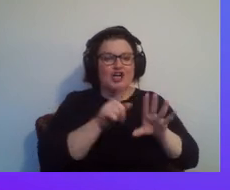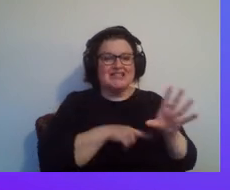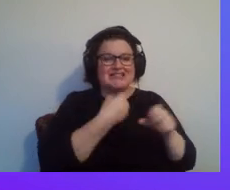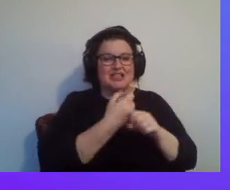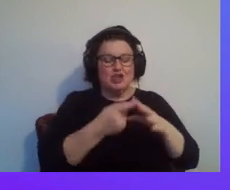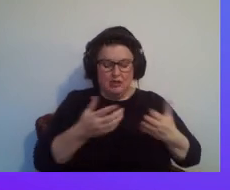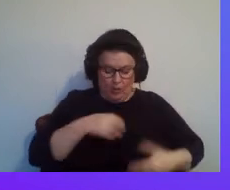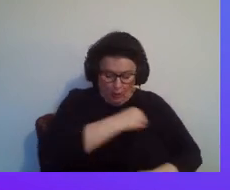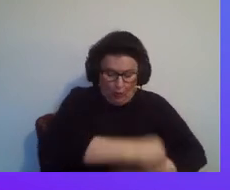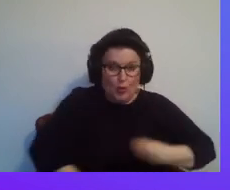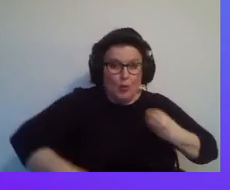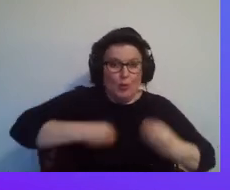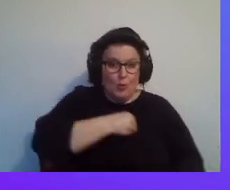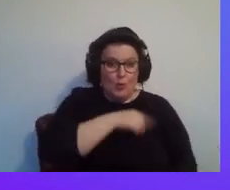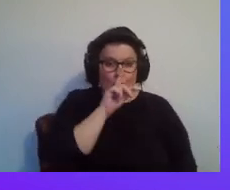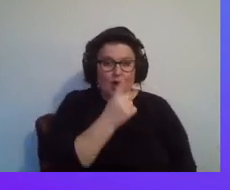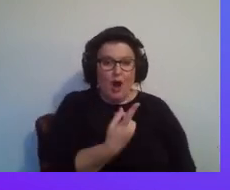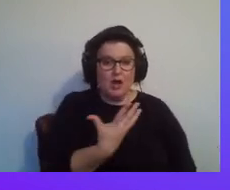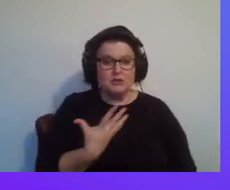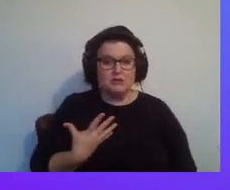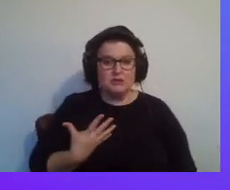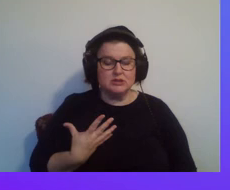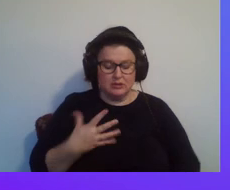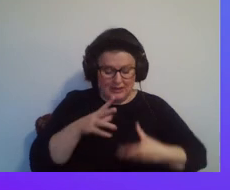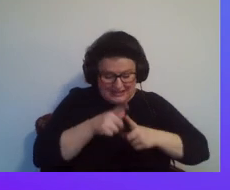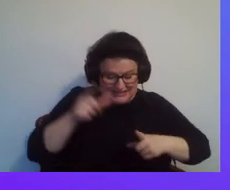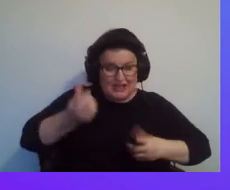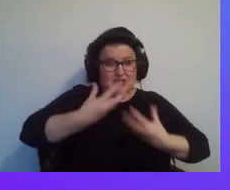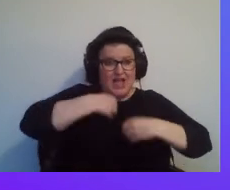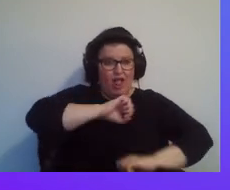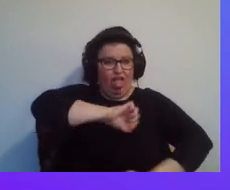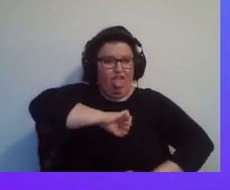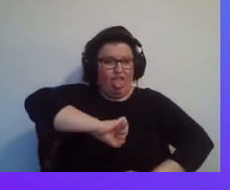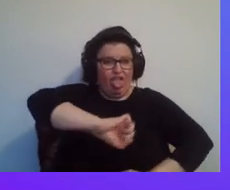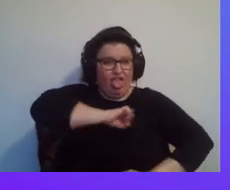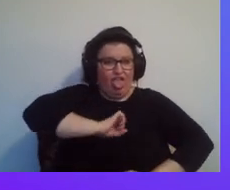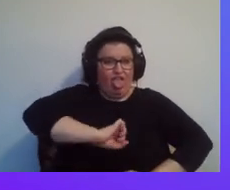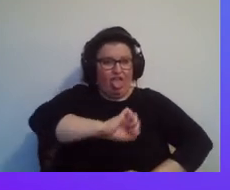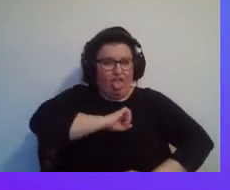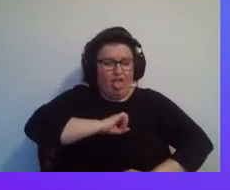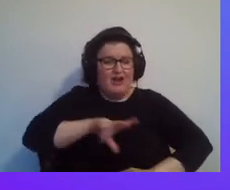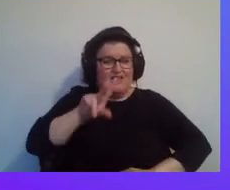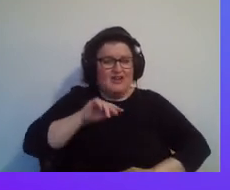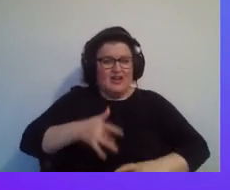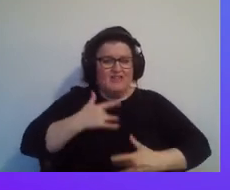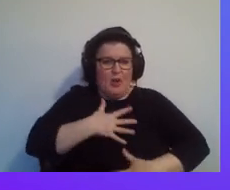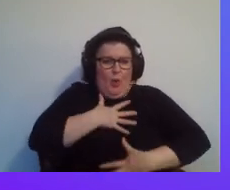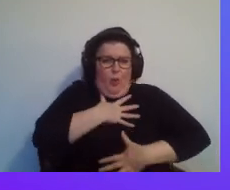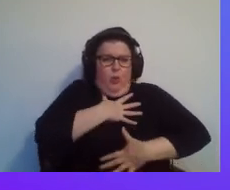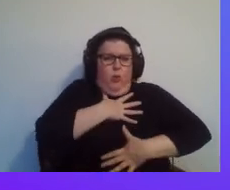disease. Normal when sickle cell people get a cough, cold, chest infection, they feel the effects of that. It